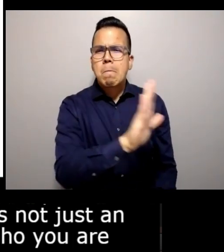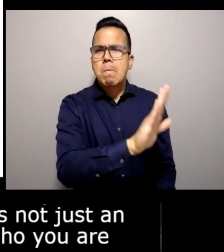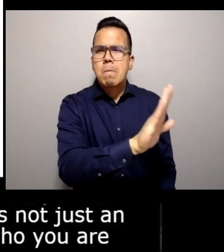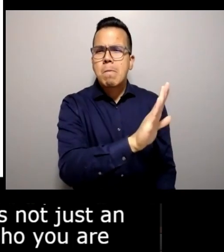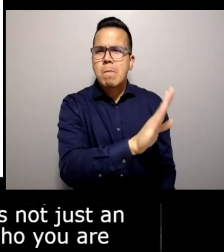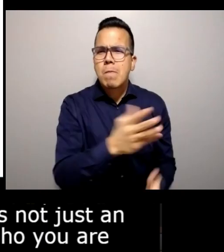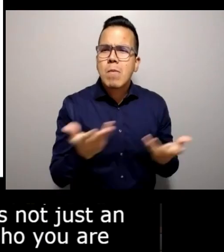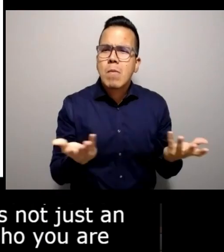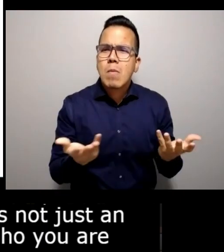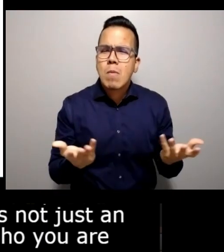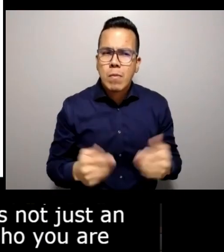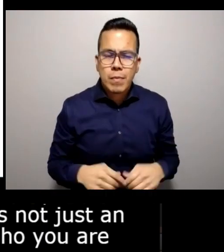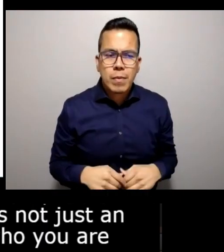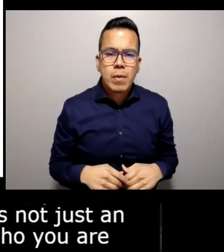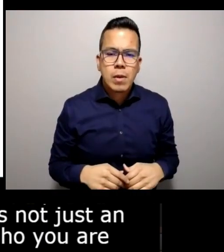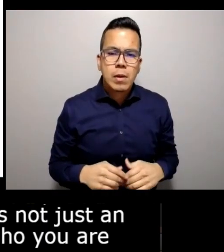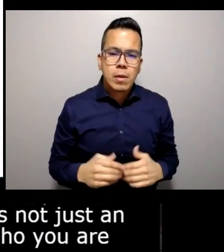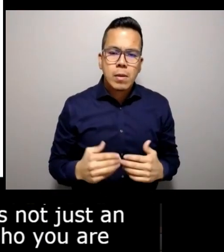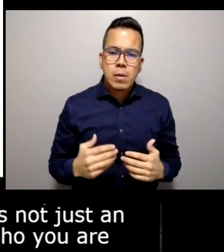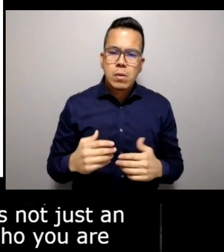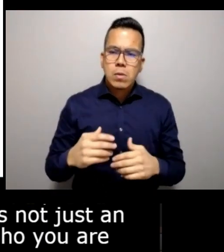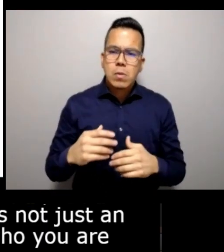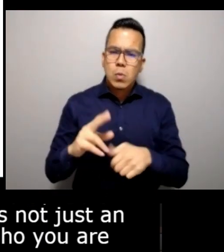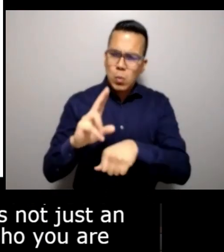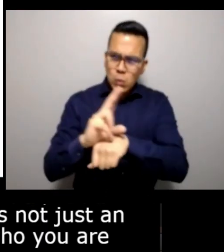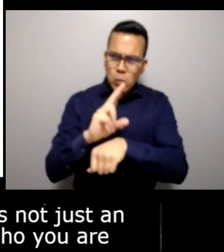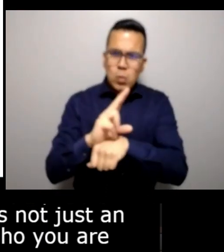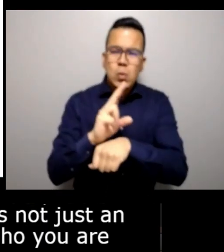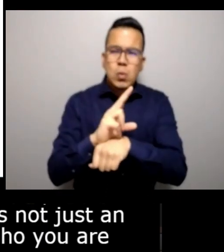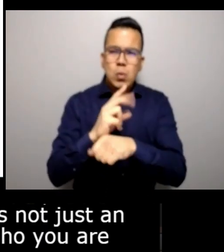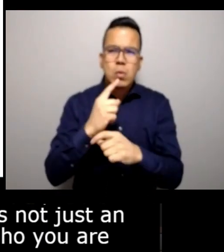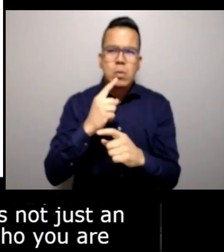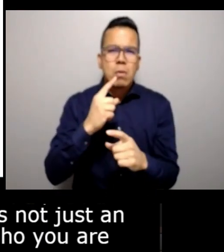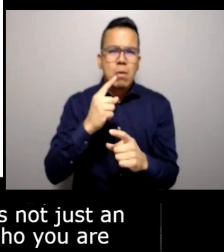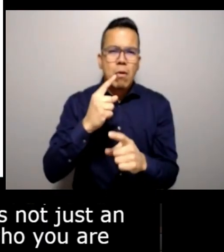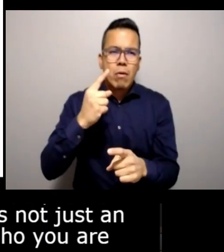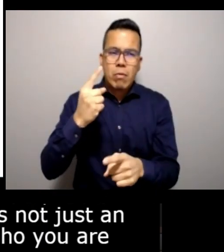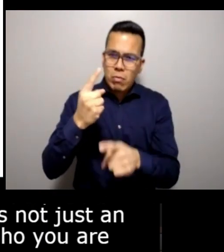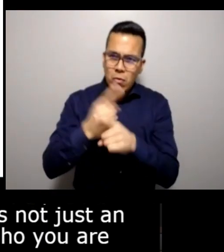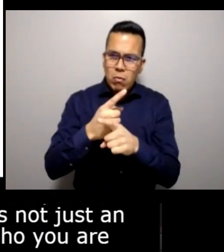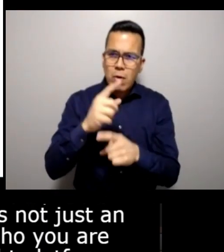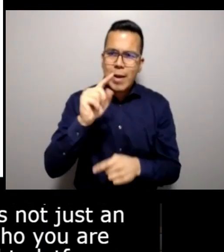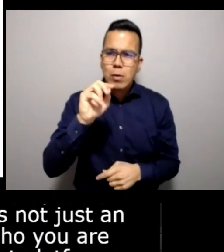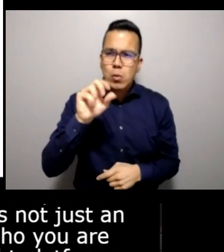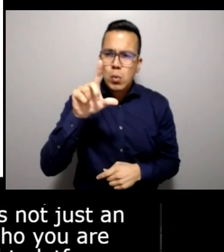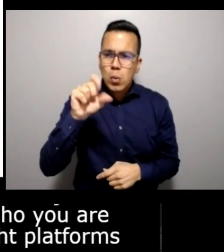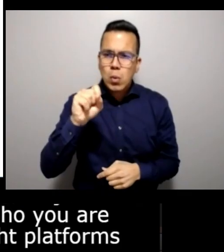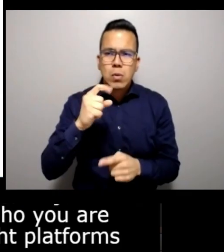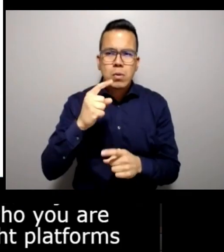right tools and the right platforms to reach them.